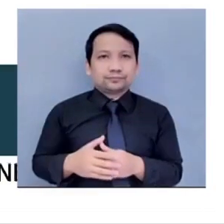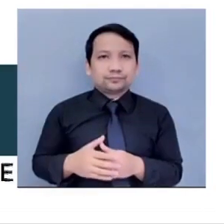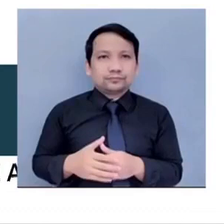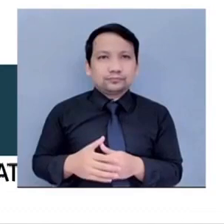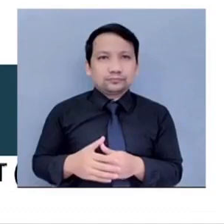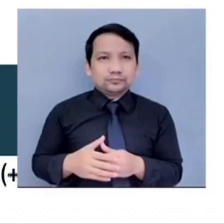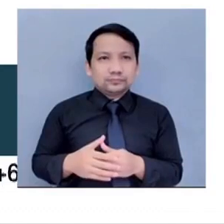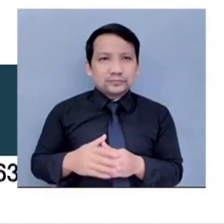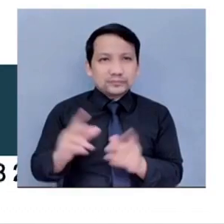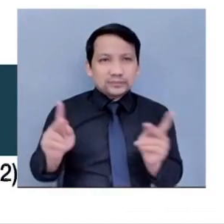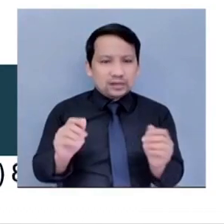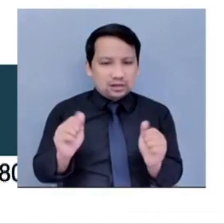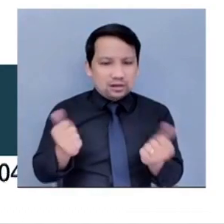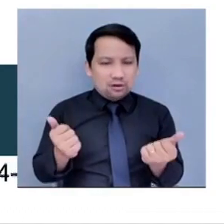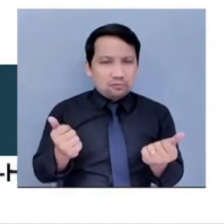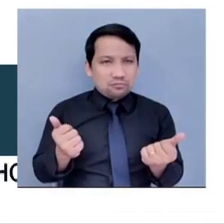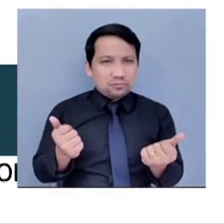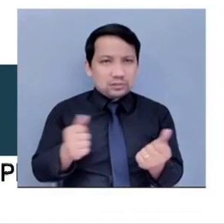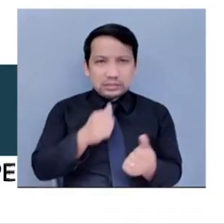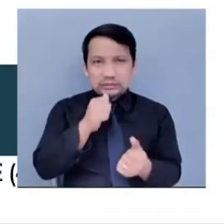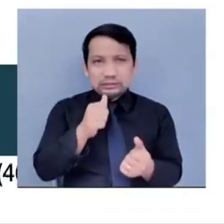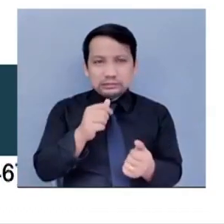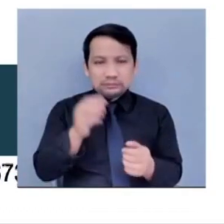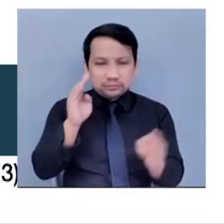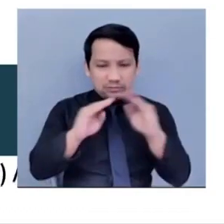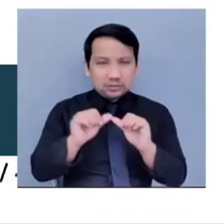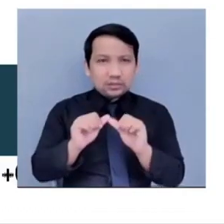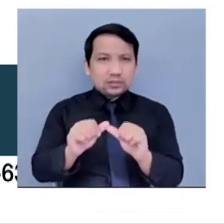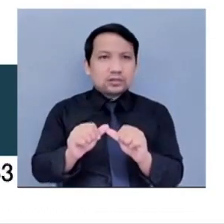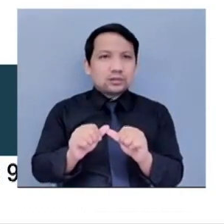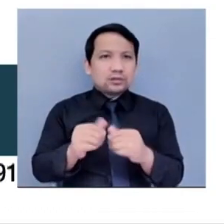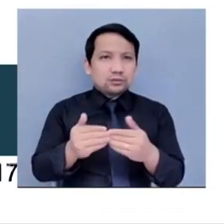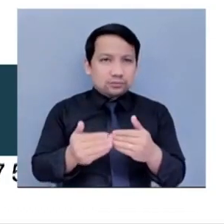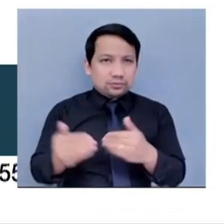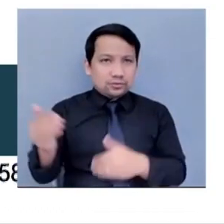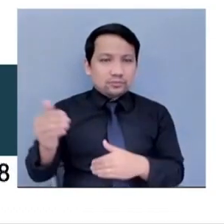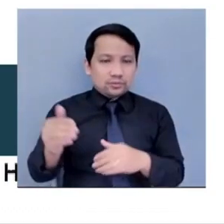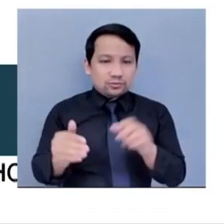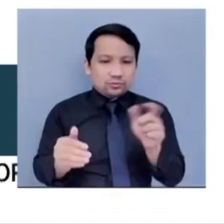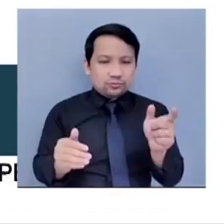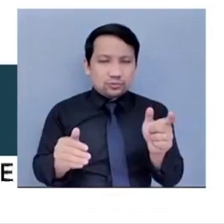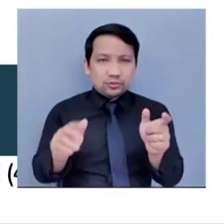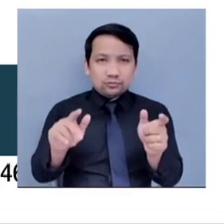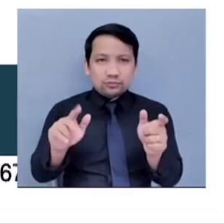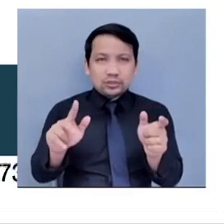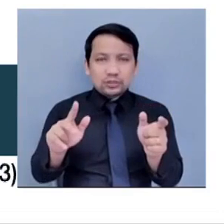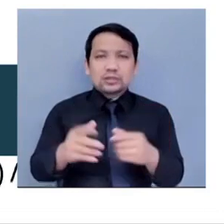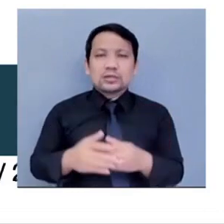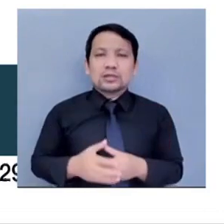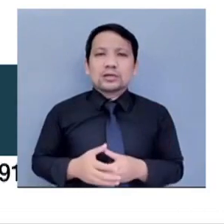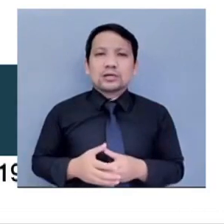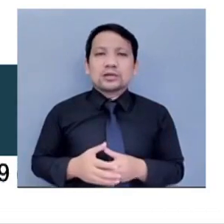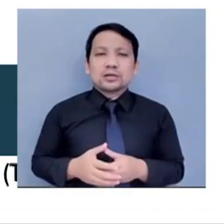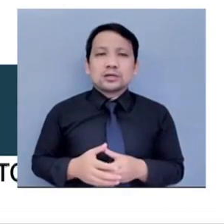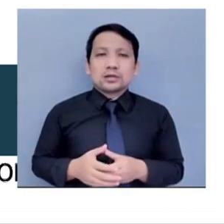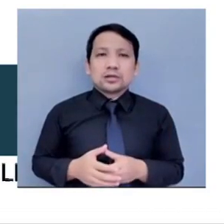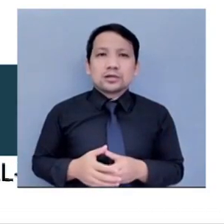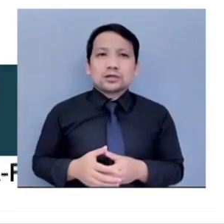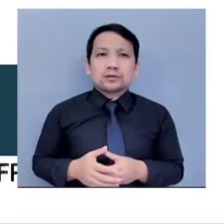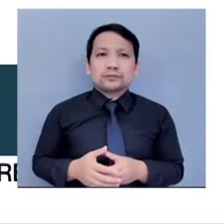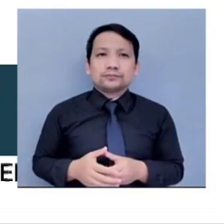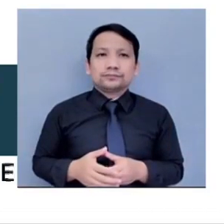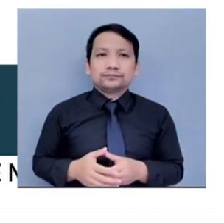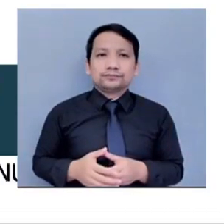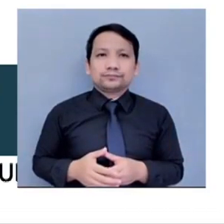most. How is this not going to be a problem as we go into 2023? Well, at the very least, Carmina,